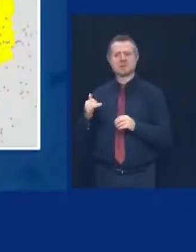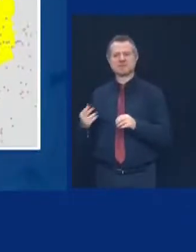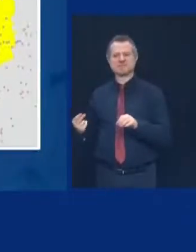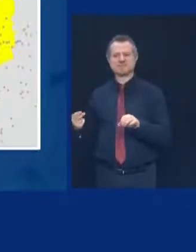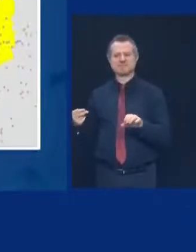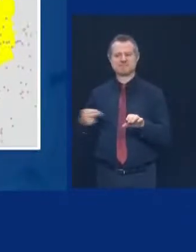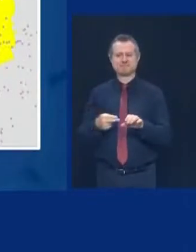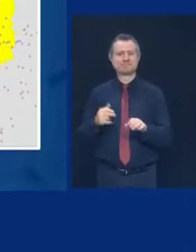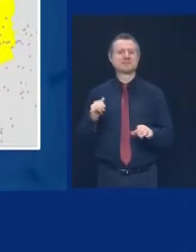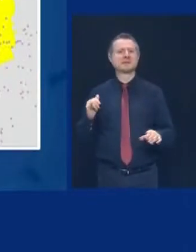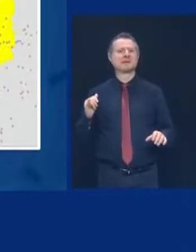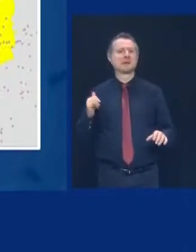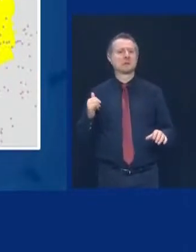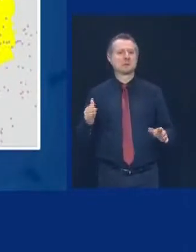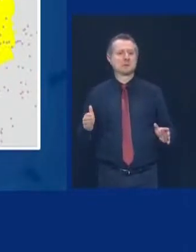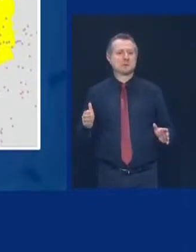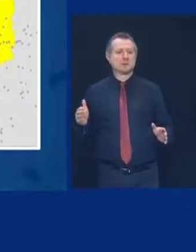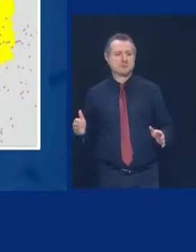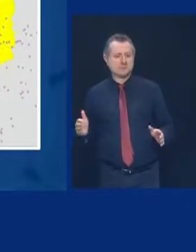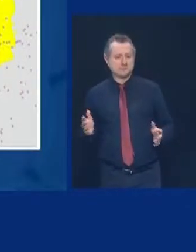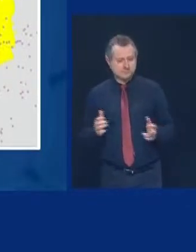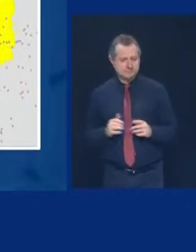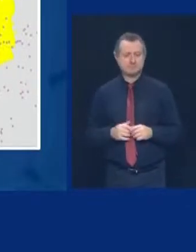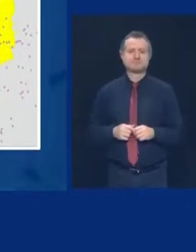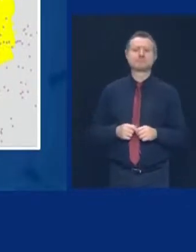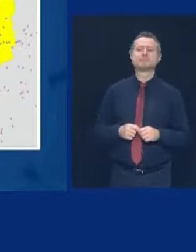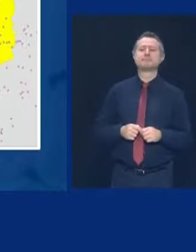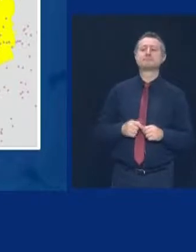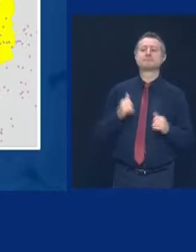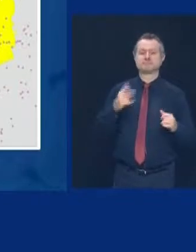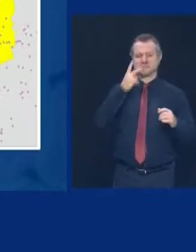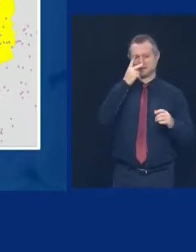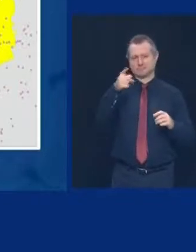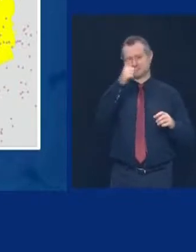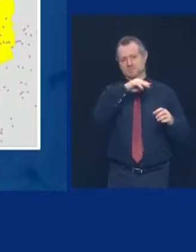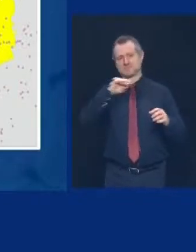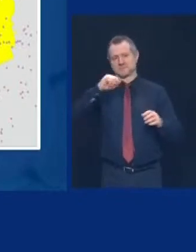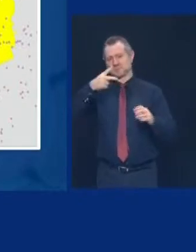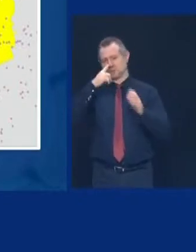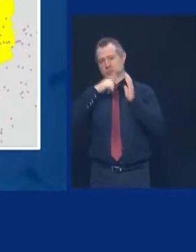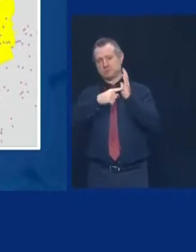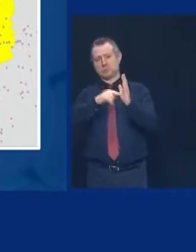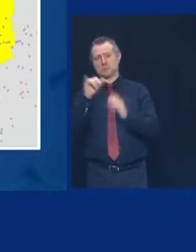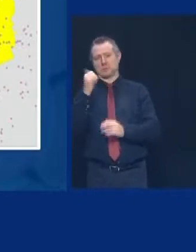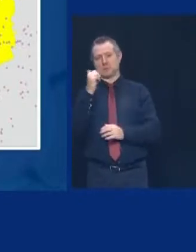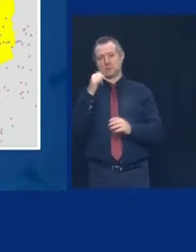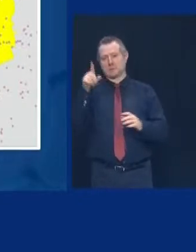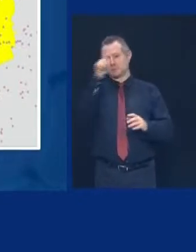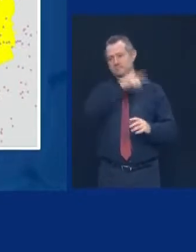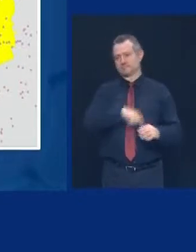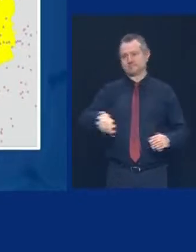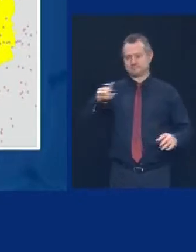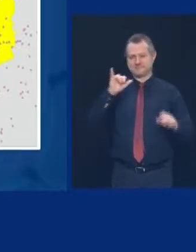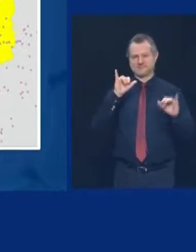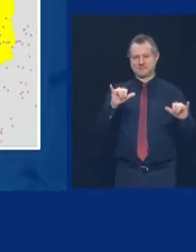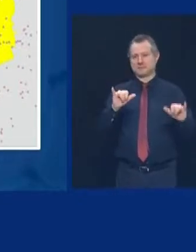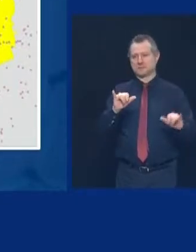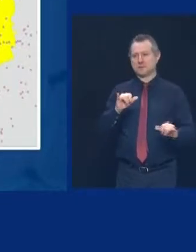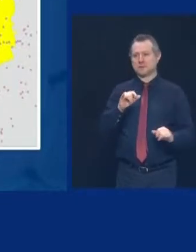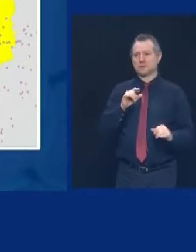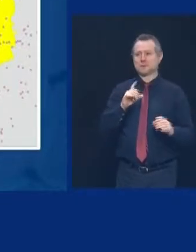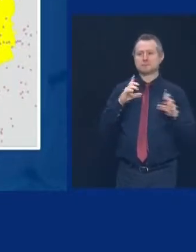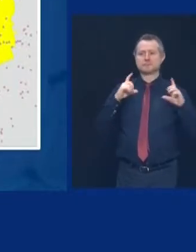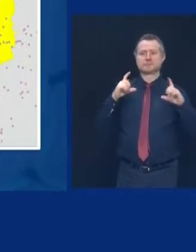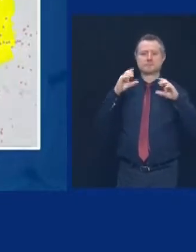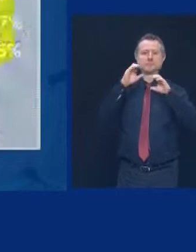zone. And that is what it looks like. And that is the cluster of cases. And there you see